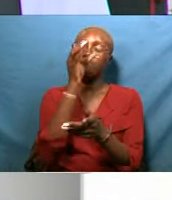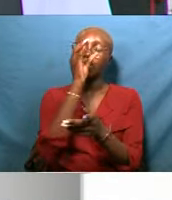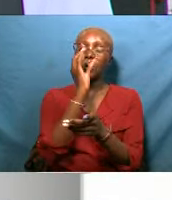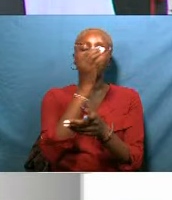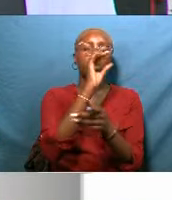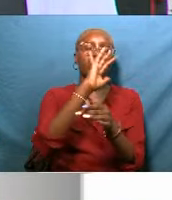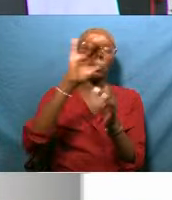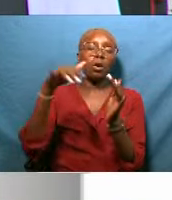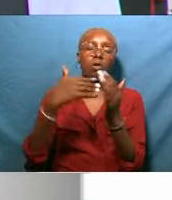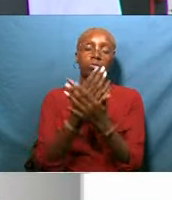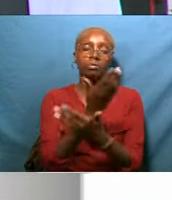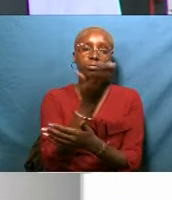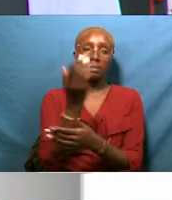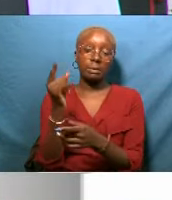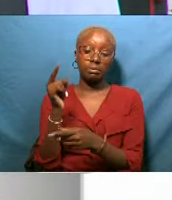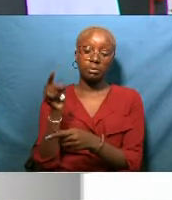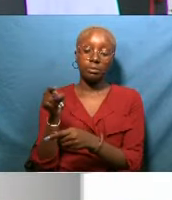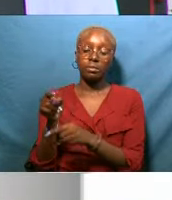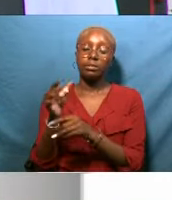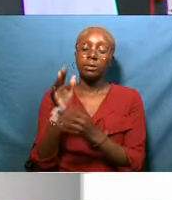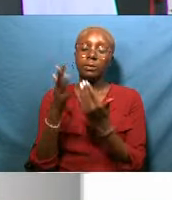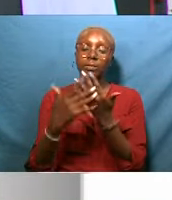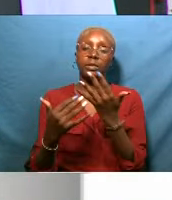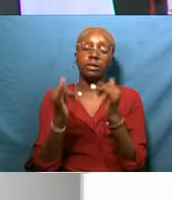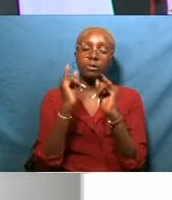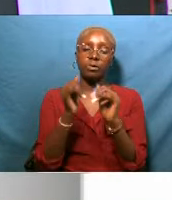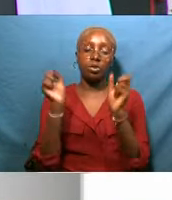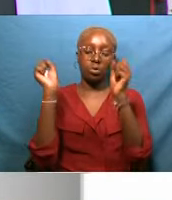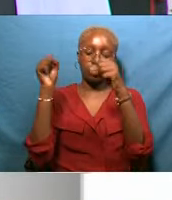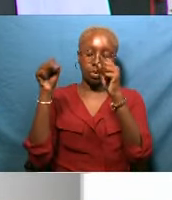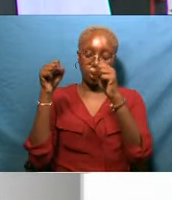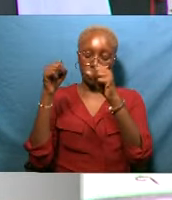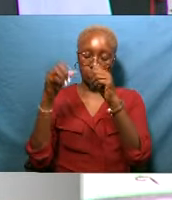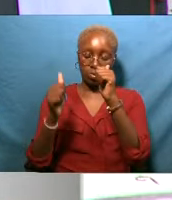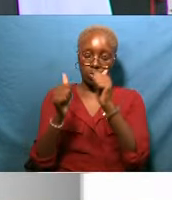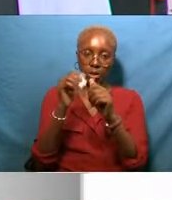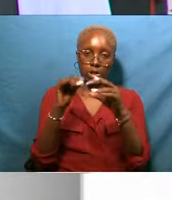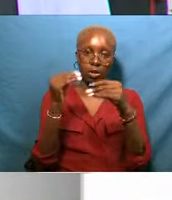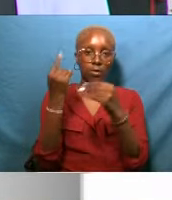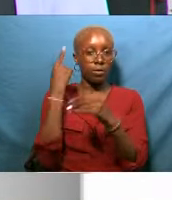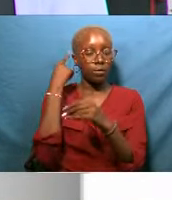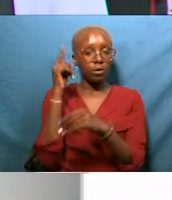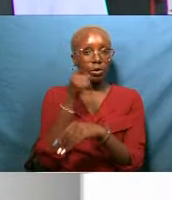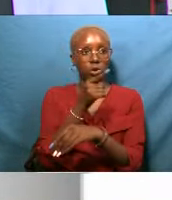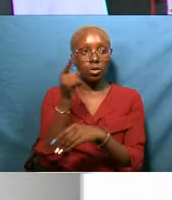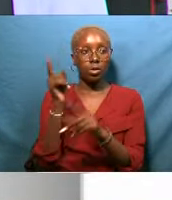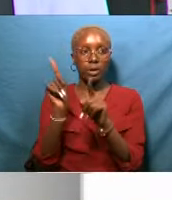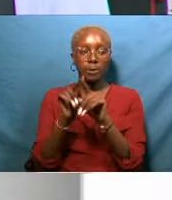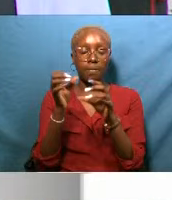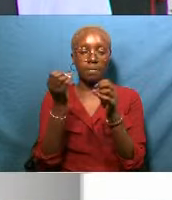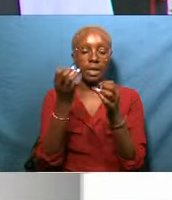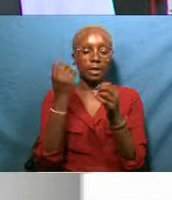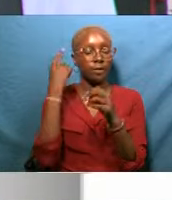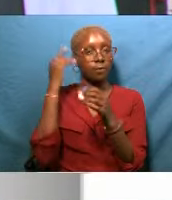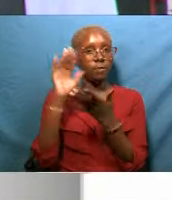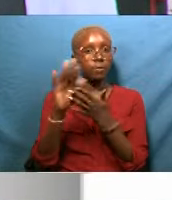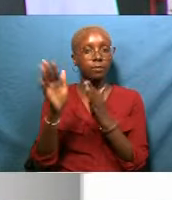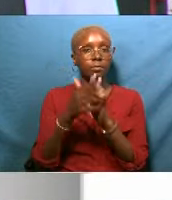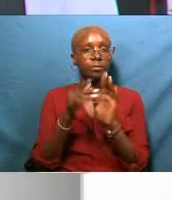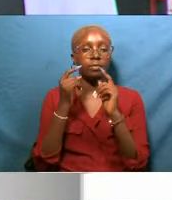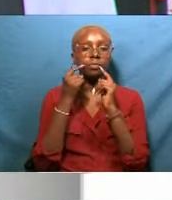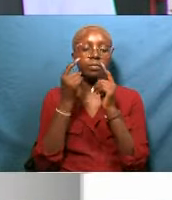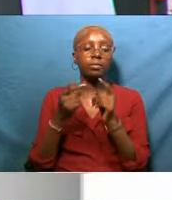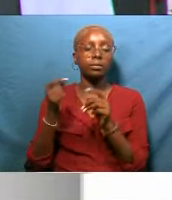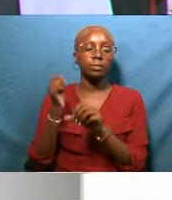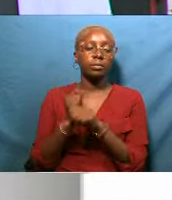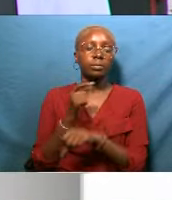of you. This is my blood of the new covenant, which is shed for you and for many for the forgiveness of sins. Do